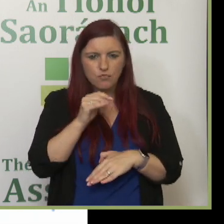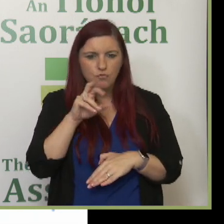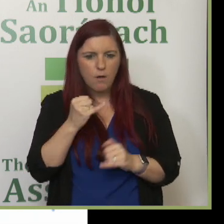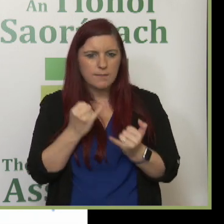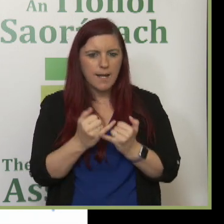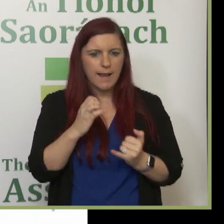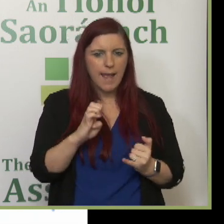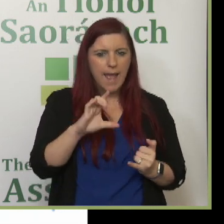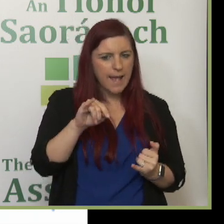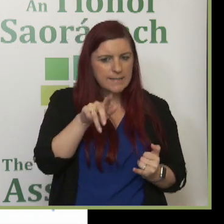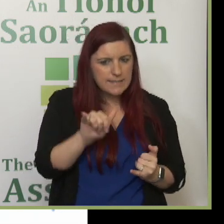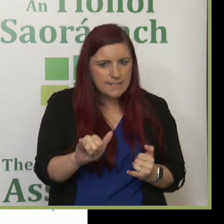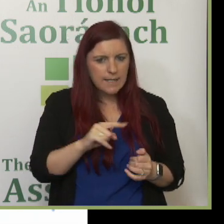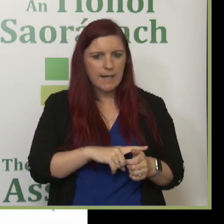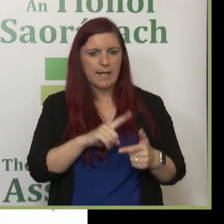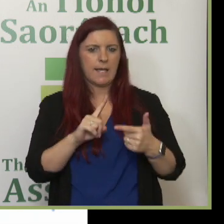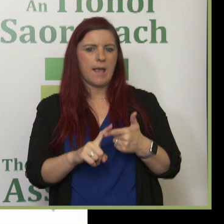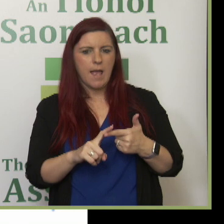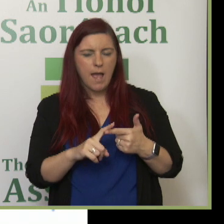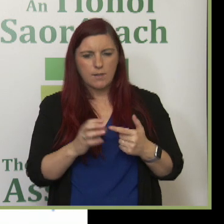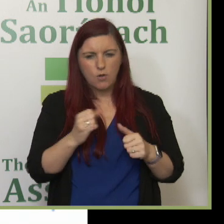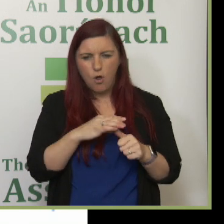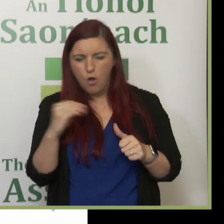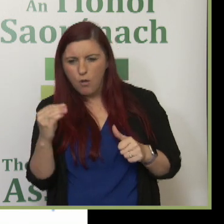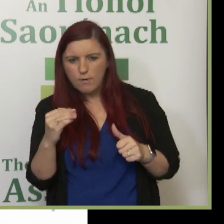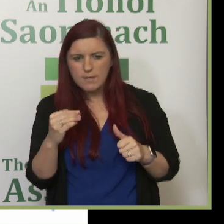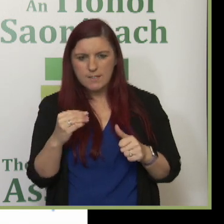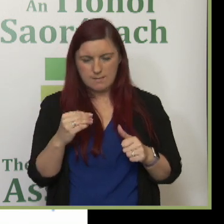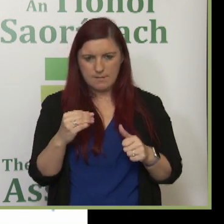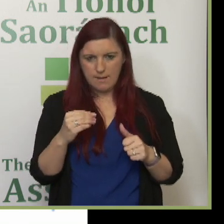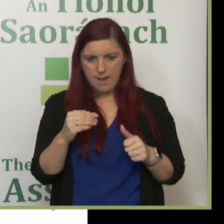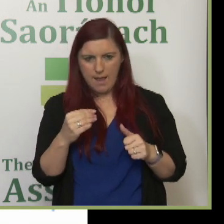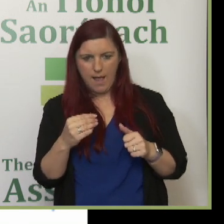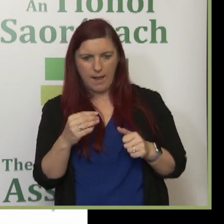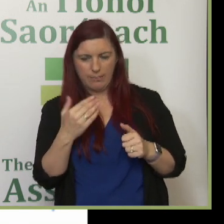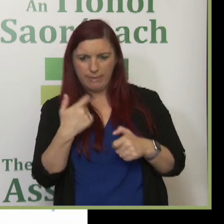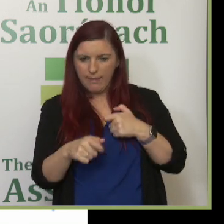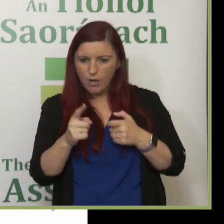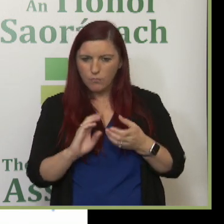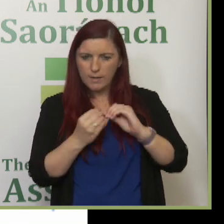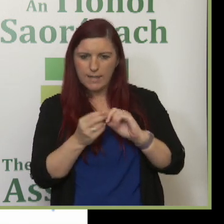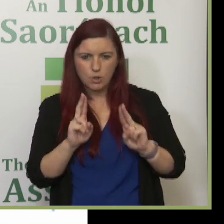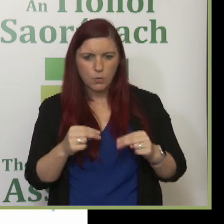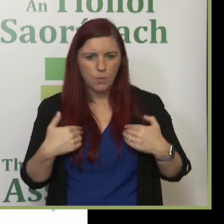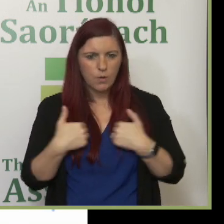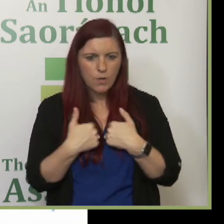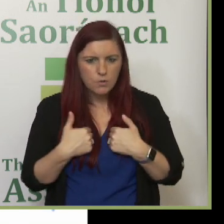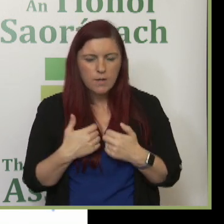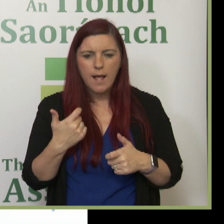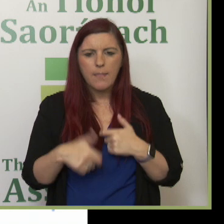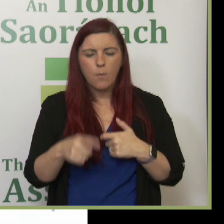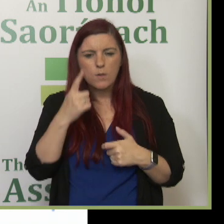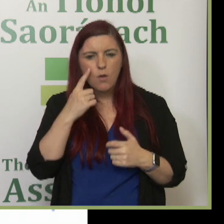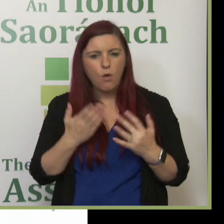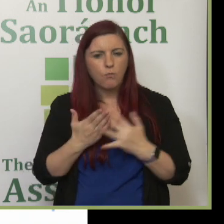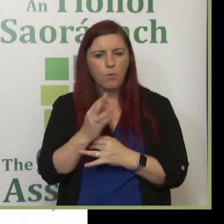was a different group. It wasn't a marginalised group of consumers. It really hit policymakers a little bit by surprise. Later we saw then the appearance in the 90s of